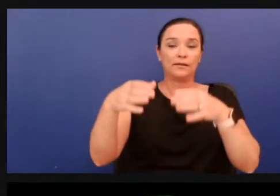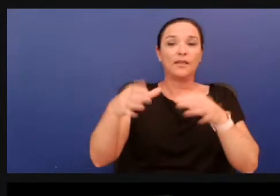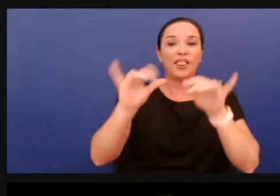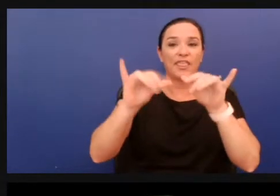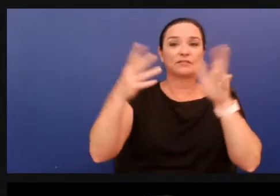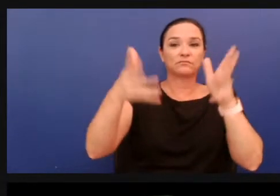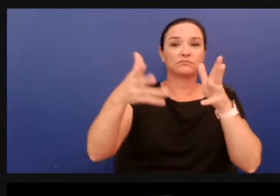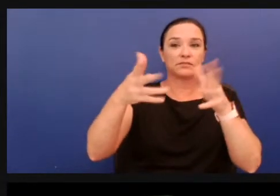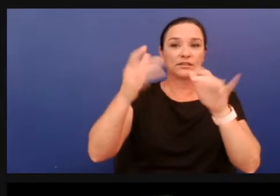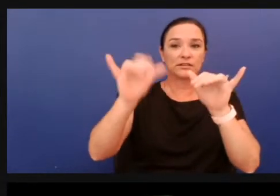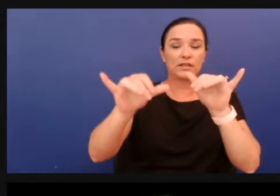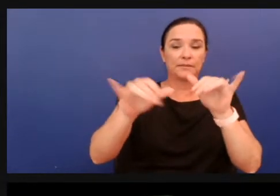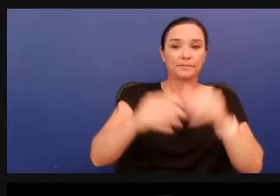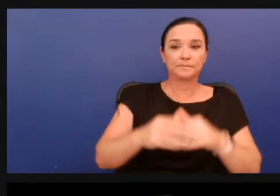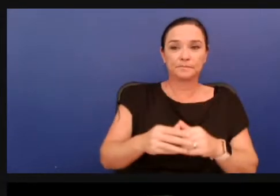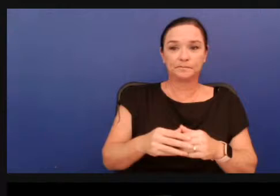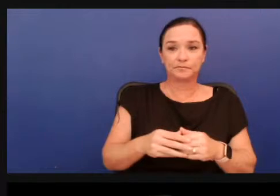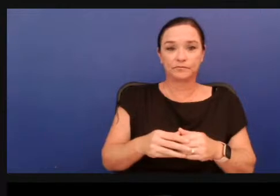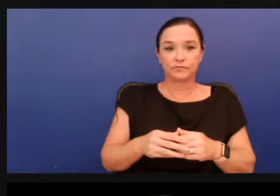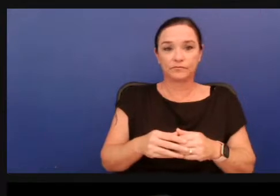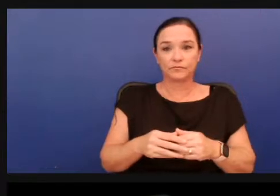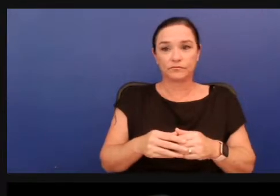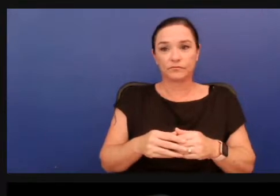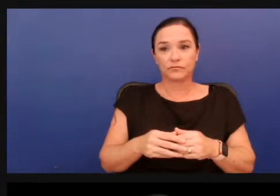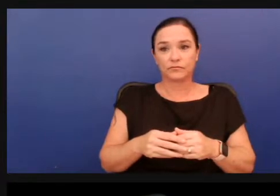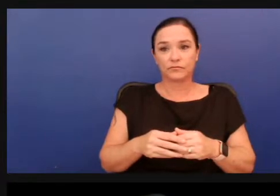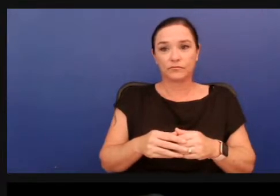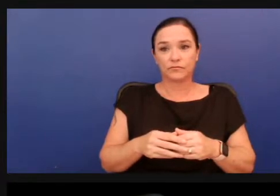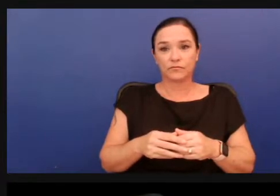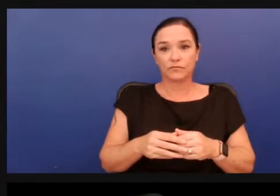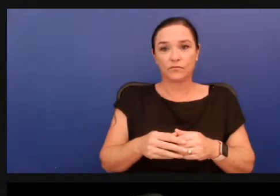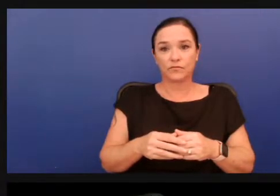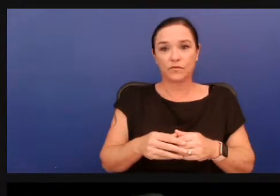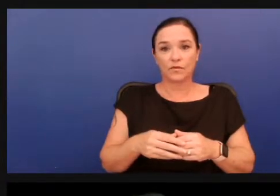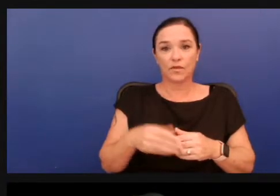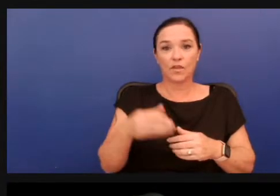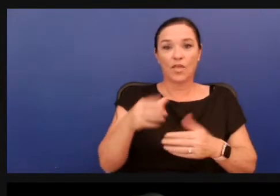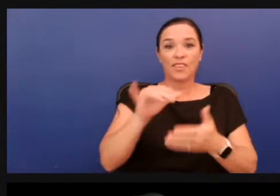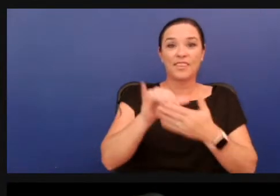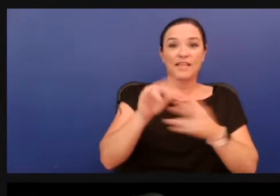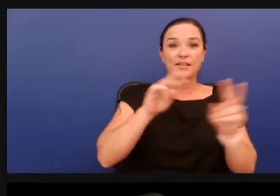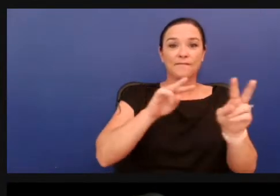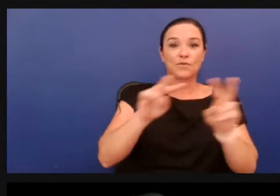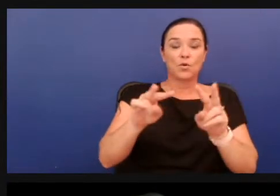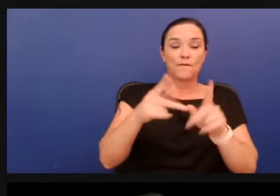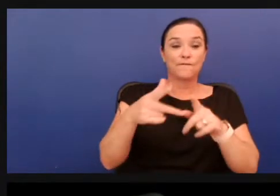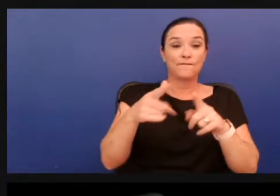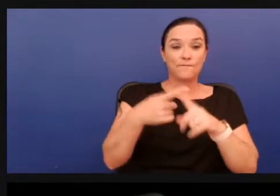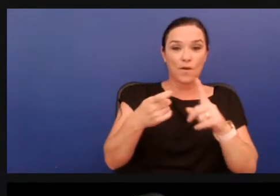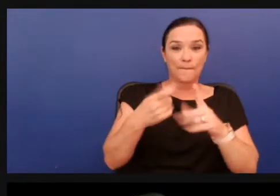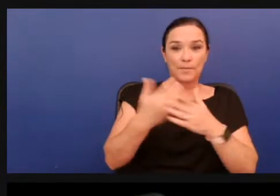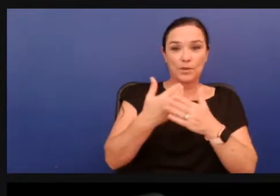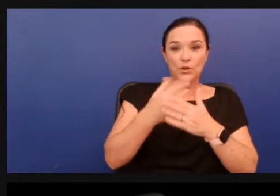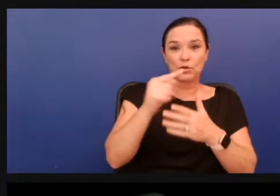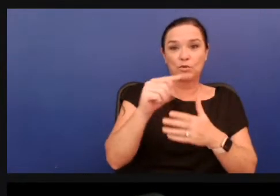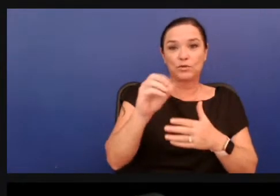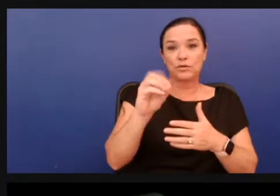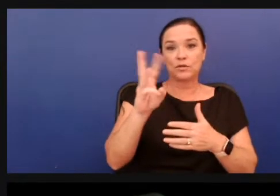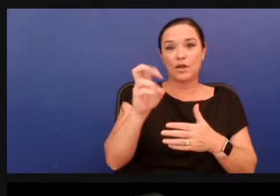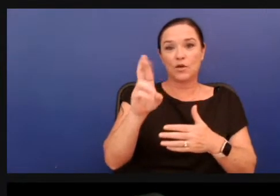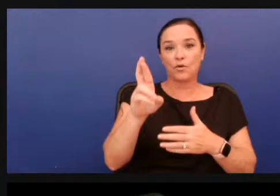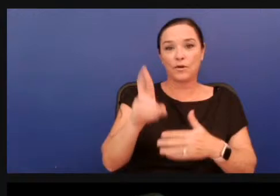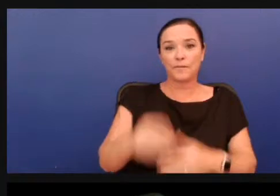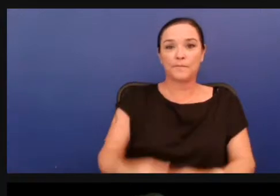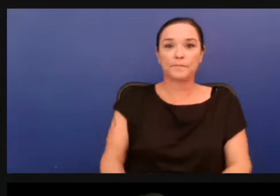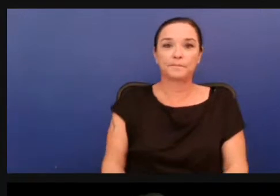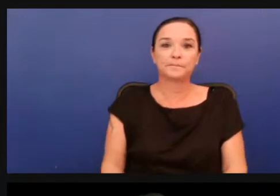so the last thing I'll share with you guys here is actually a view from there. And we can have a time lapse. I'll start playing